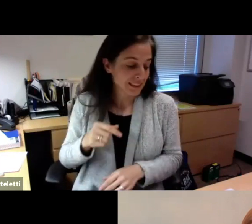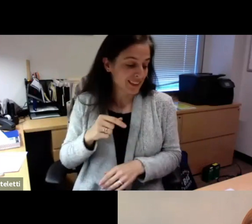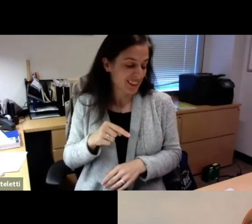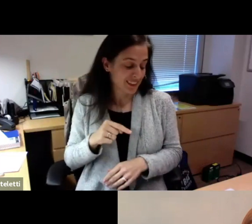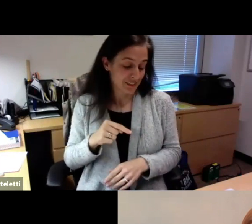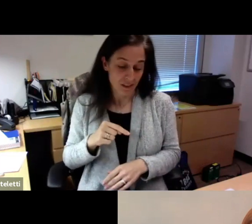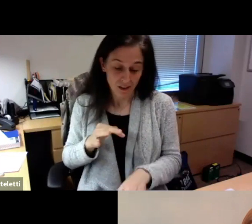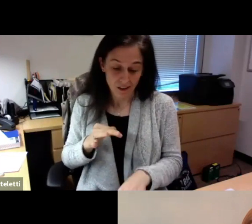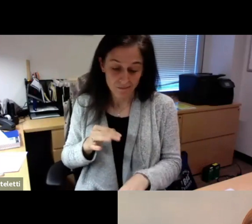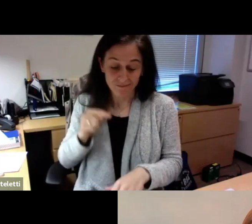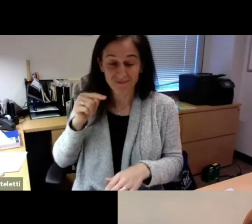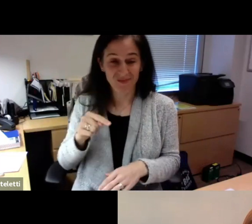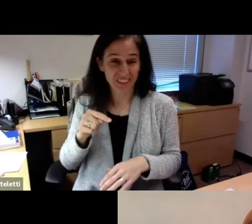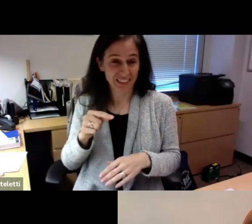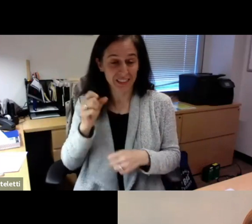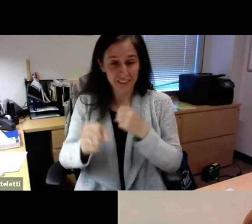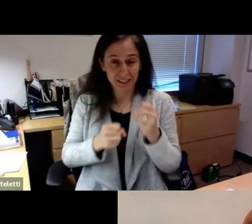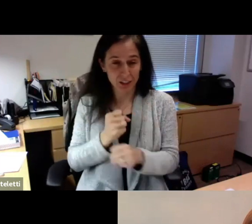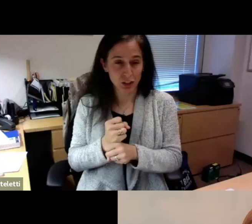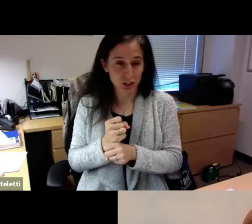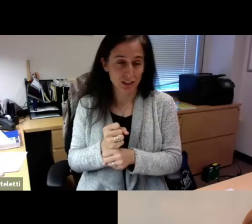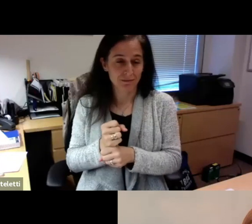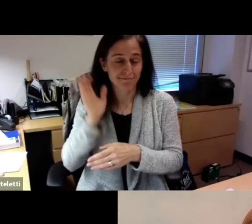as our esteemed presenter.